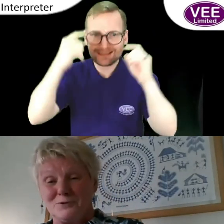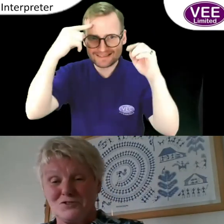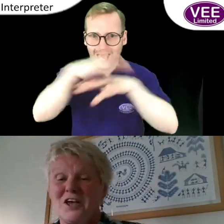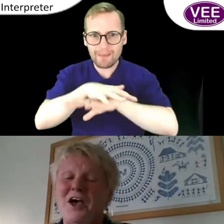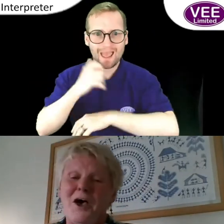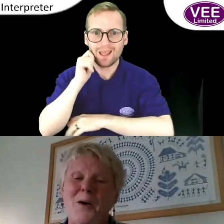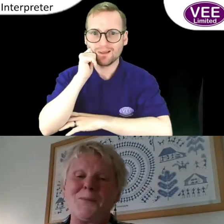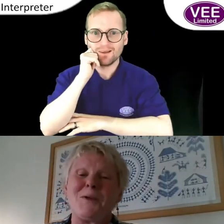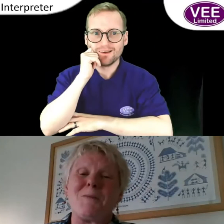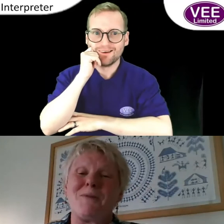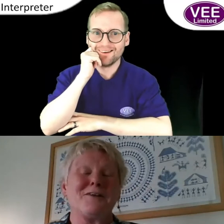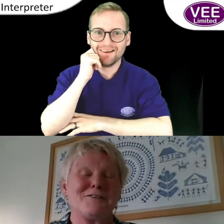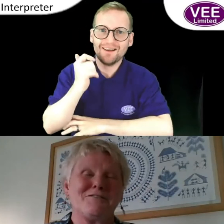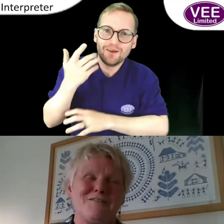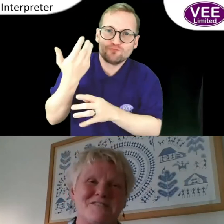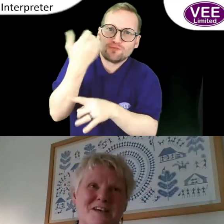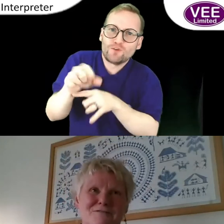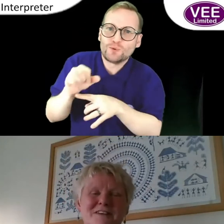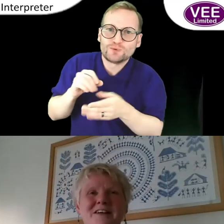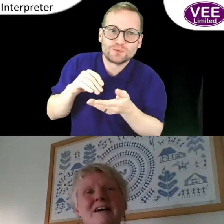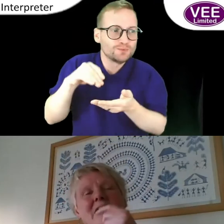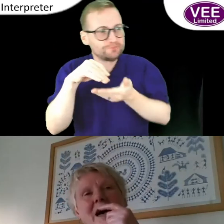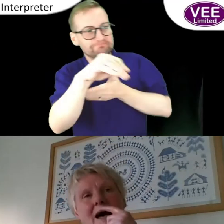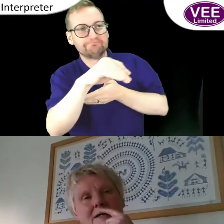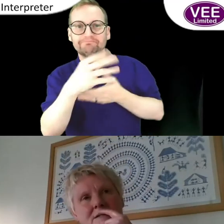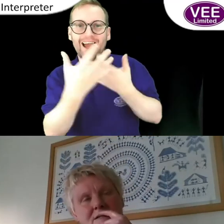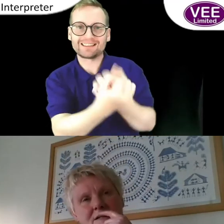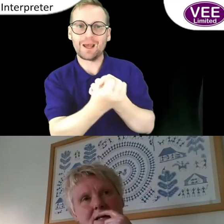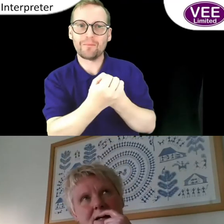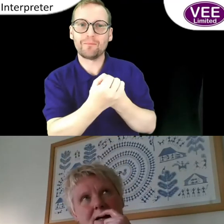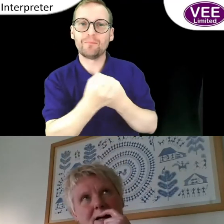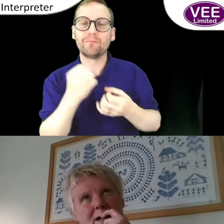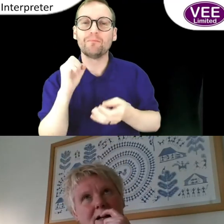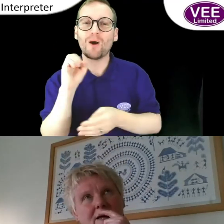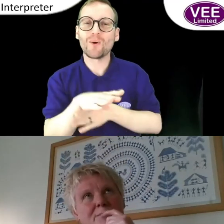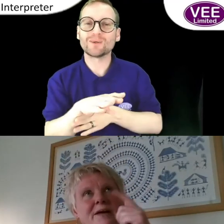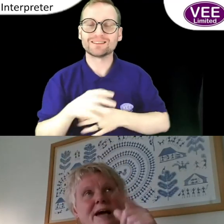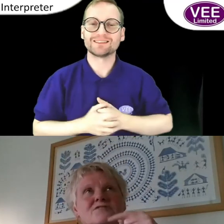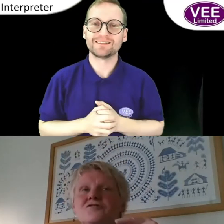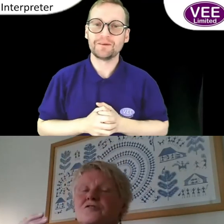in post, but it arrived safely. And